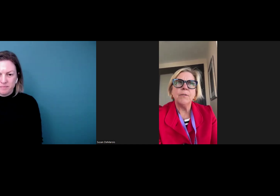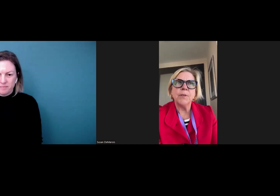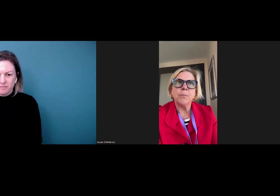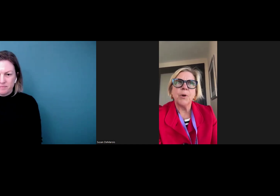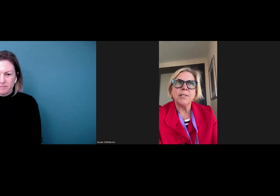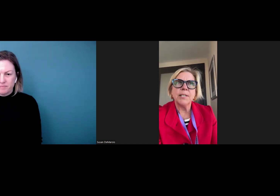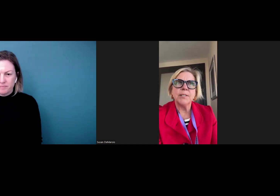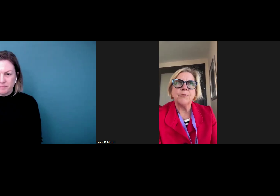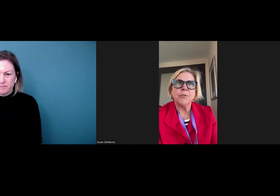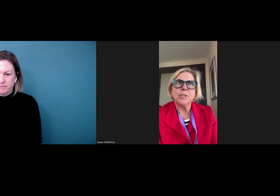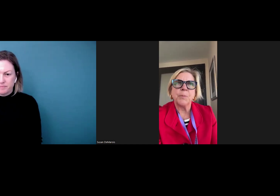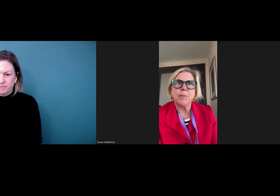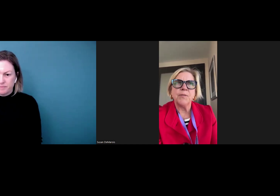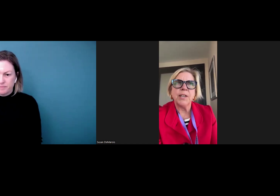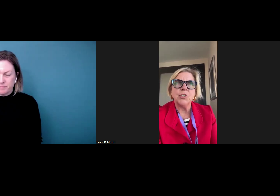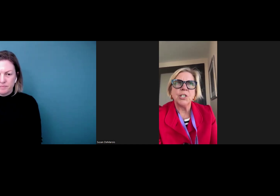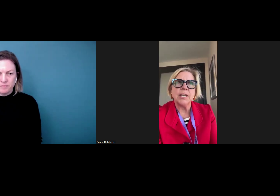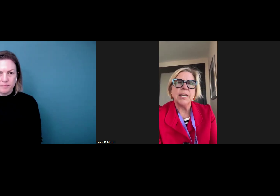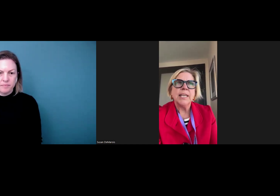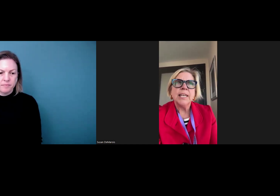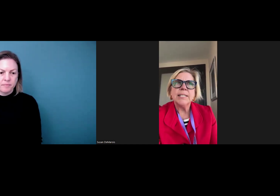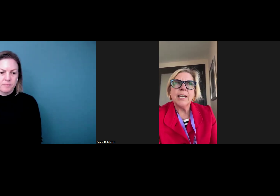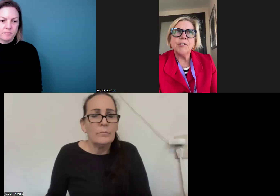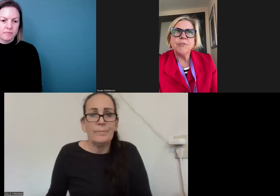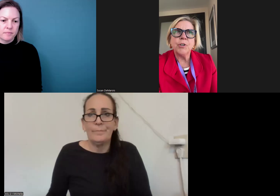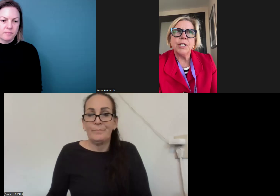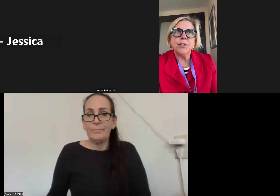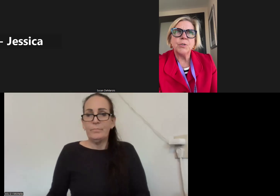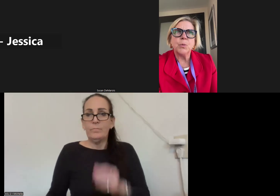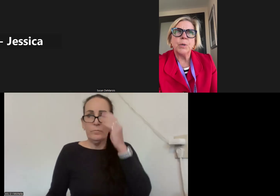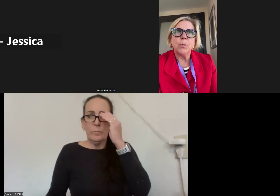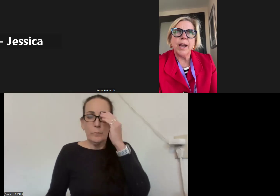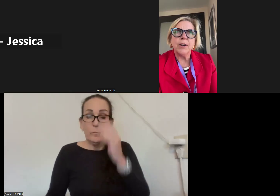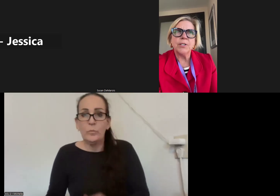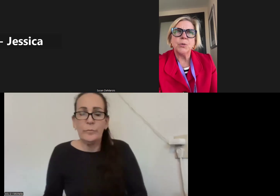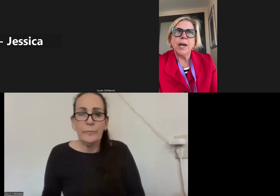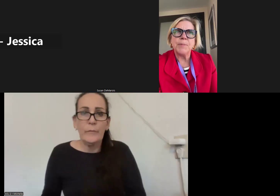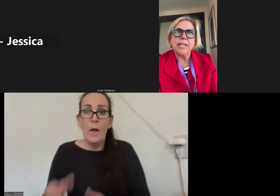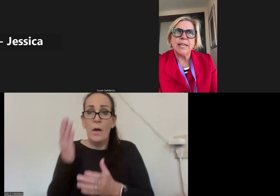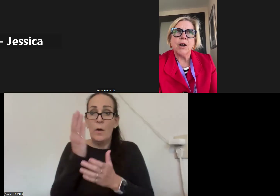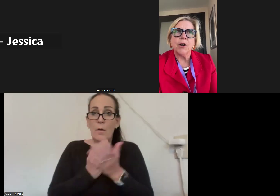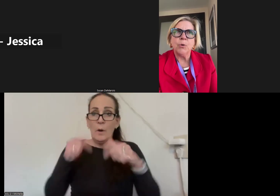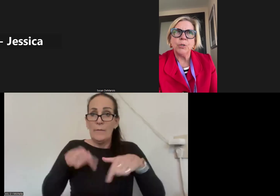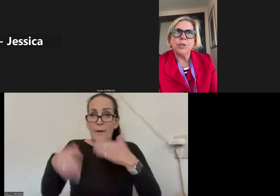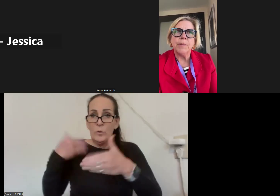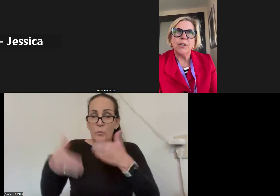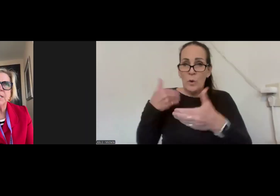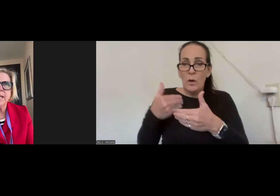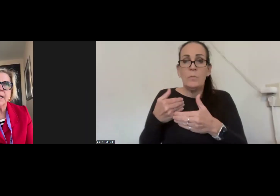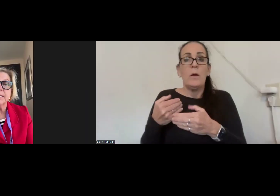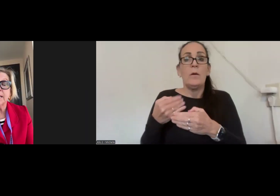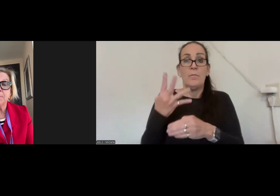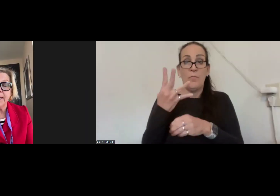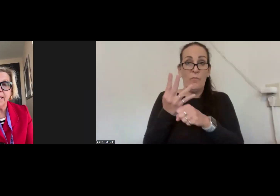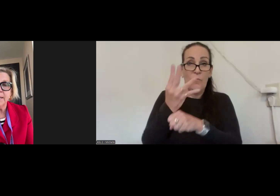part of the process for the Department of Aging is every 4 years, we're required to update our Older Americans